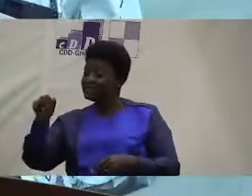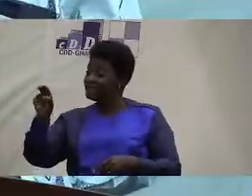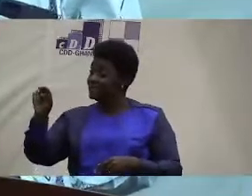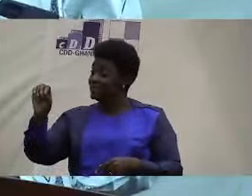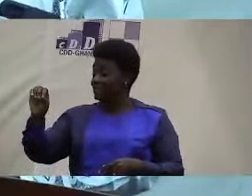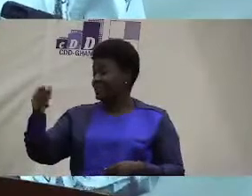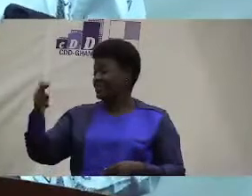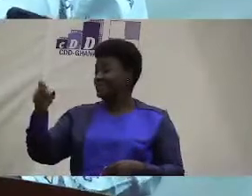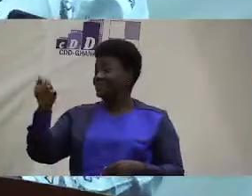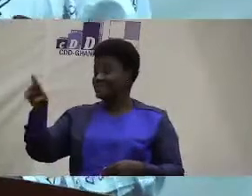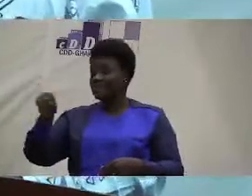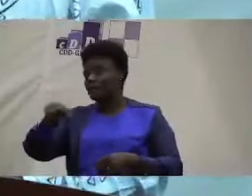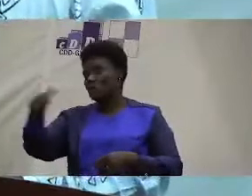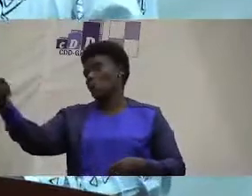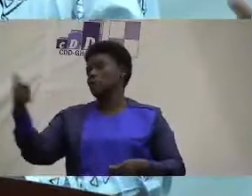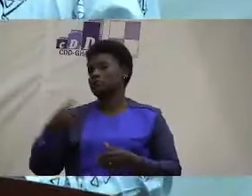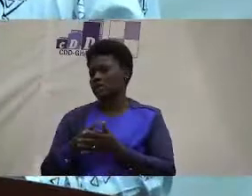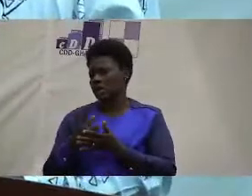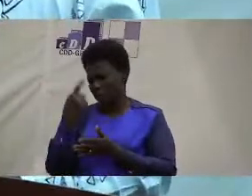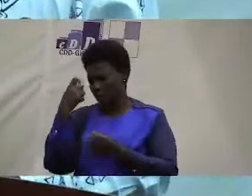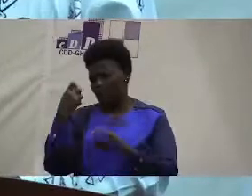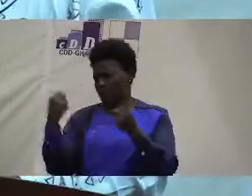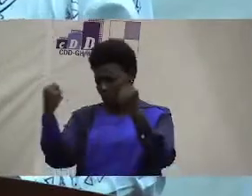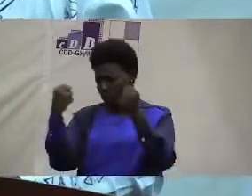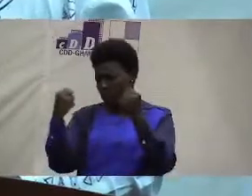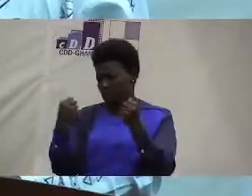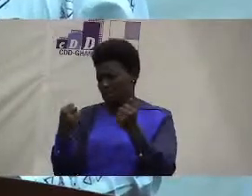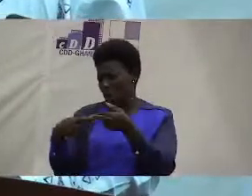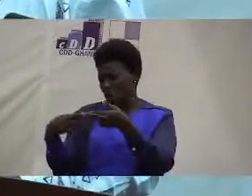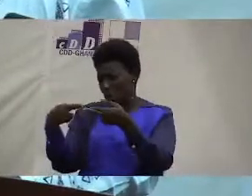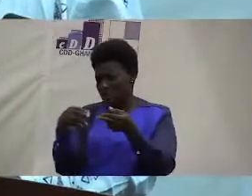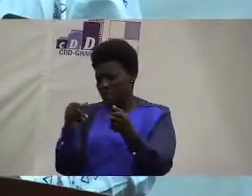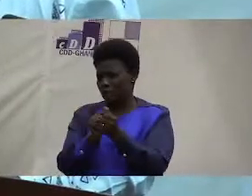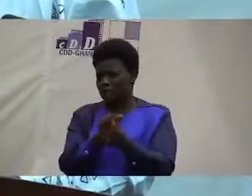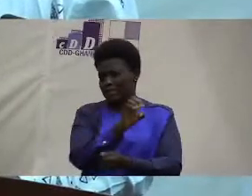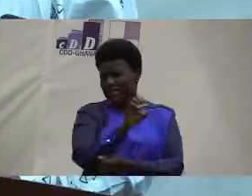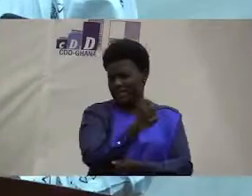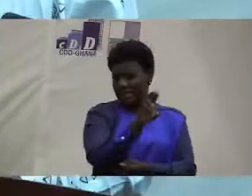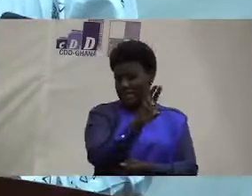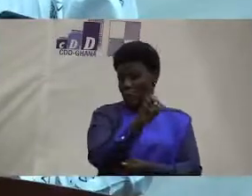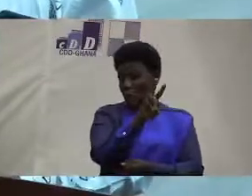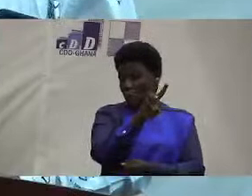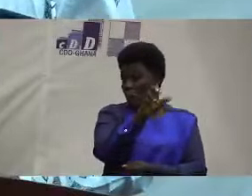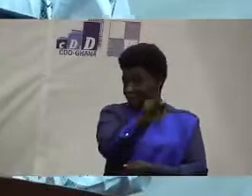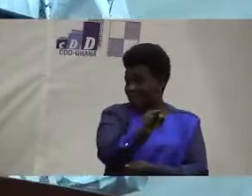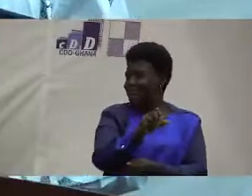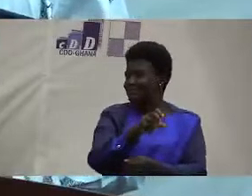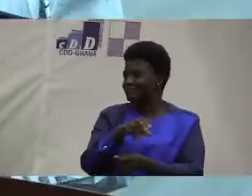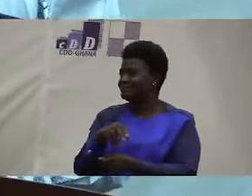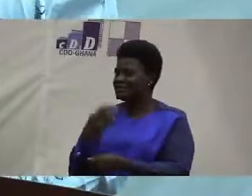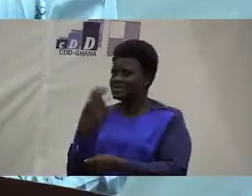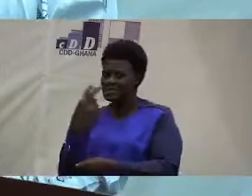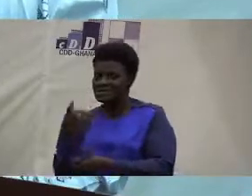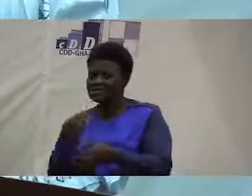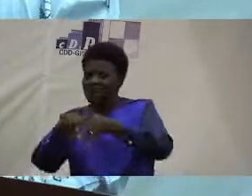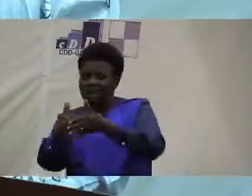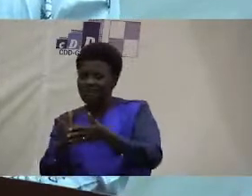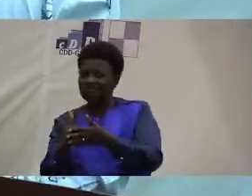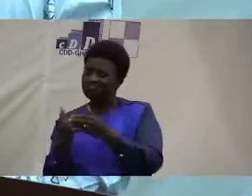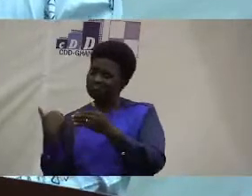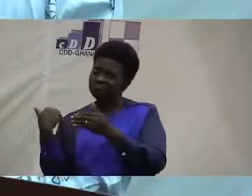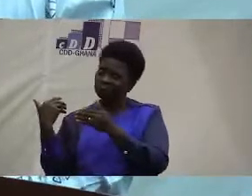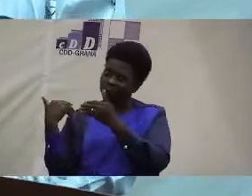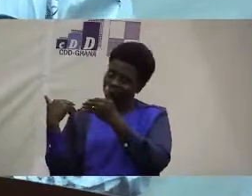strengthen our work and our relationships with ECOWAS and see how far we can move